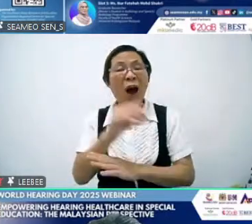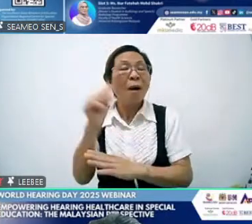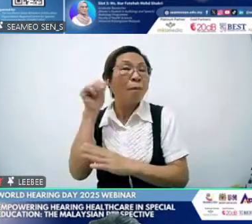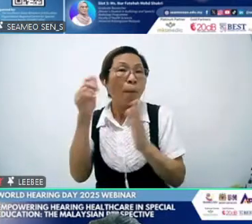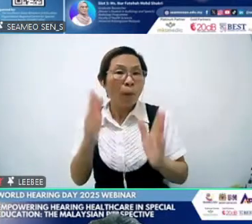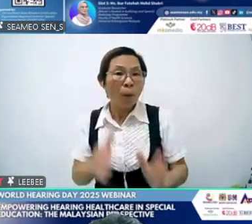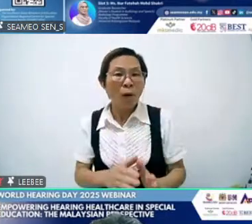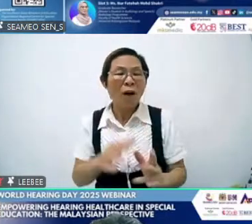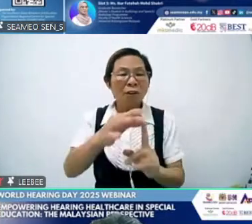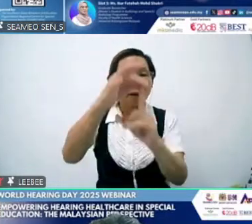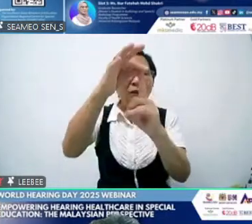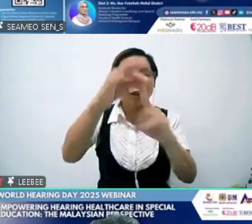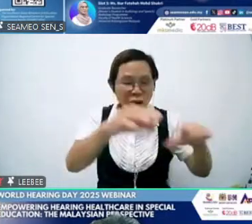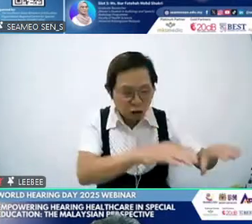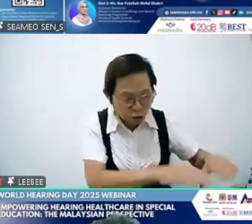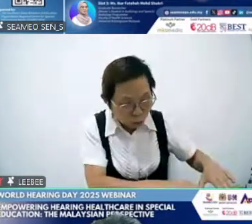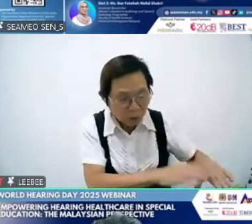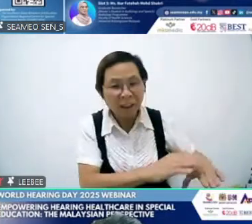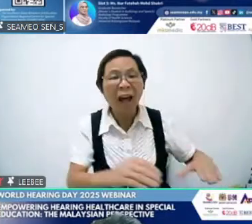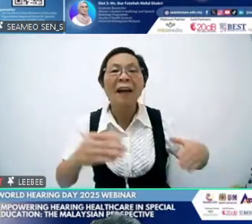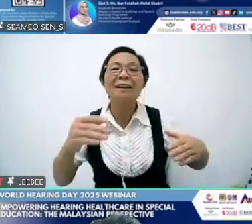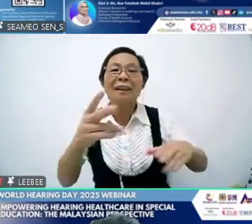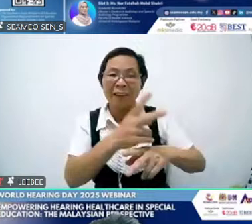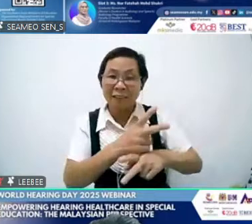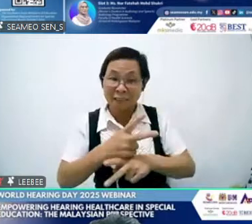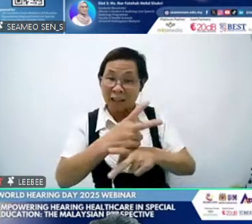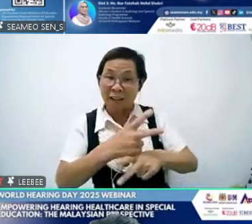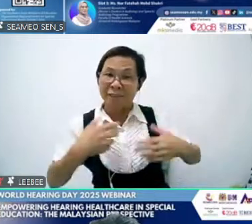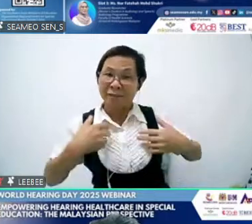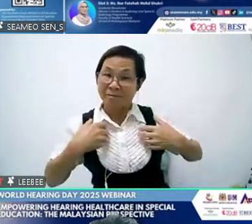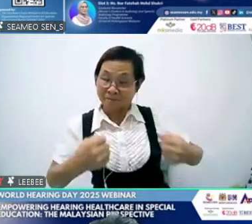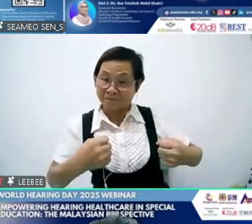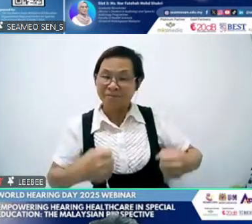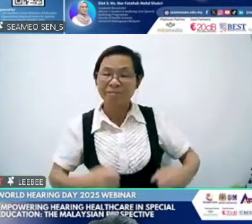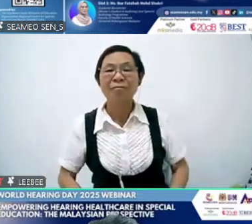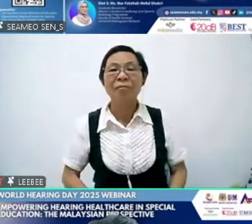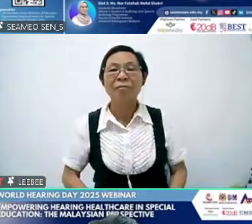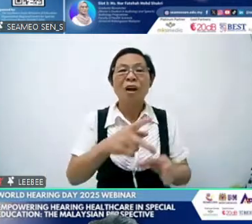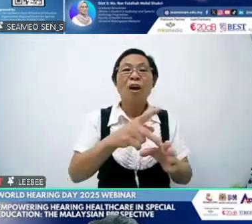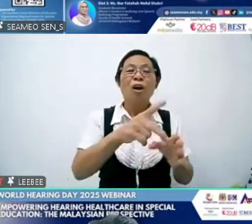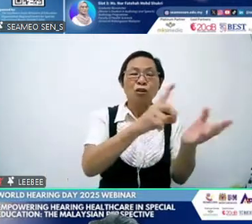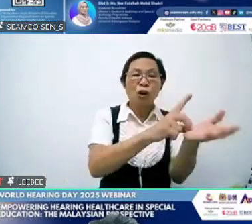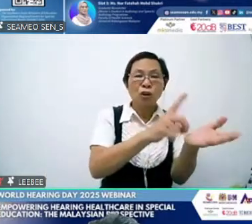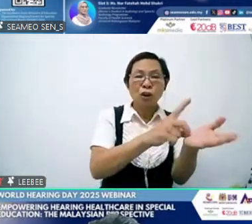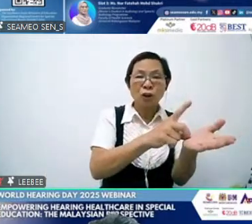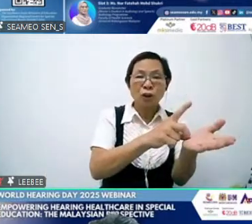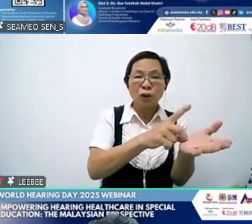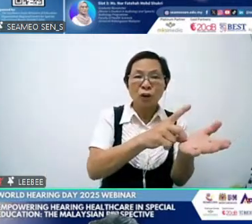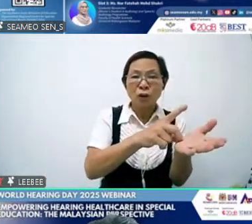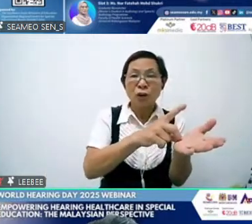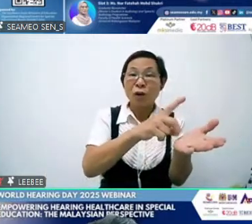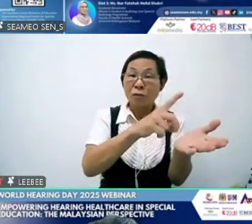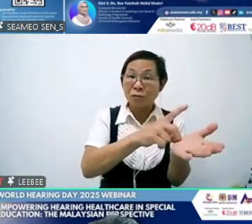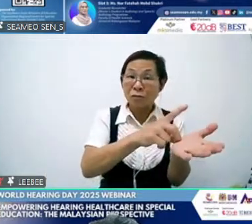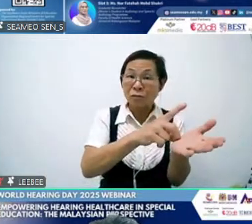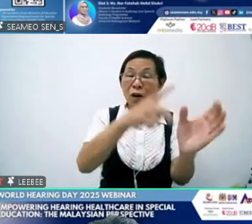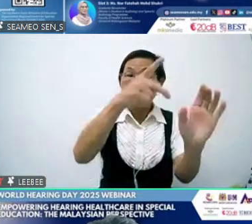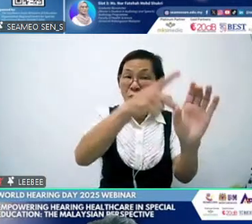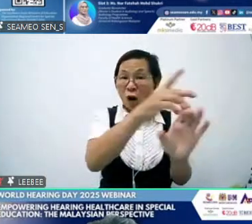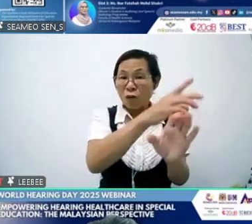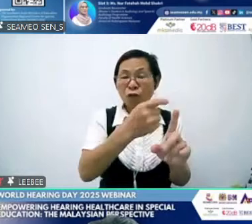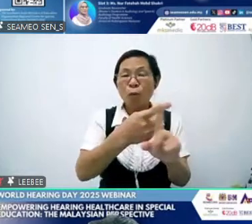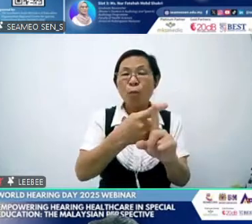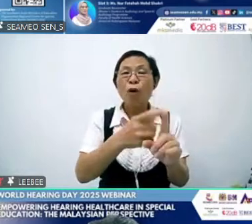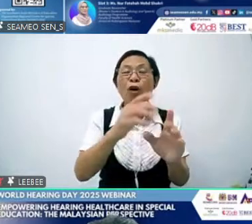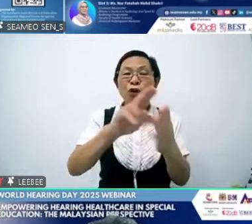pediatric hearing and healthcare. She received her Doctor of Philosophy from University of Queensland, Australia, and has since